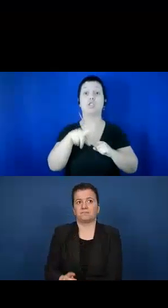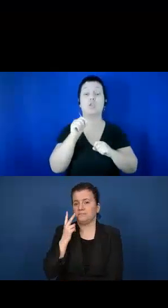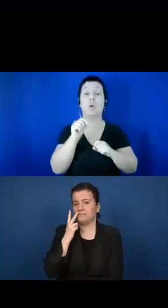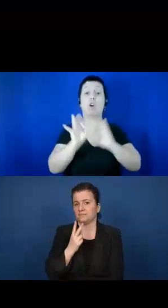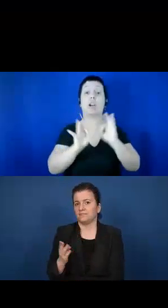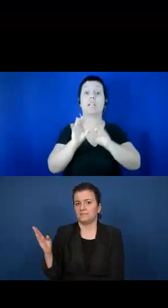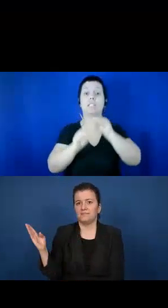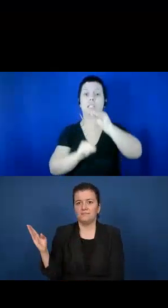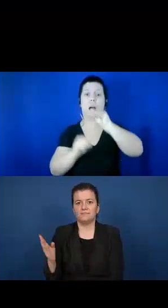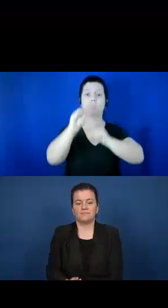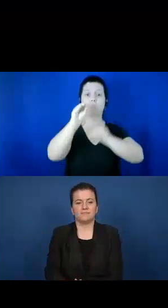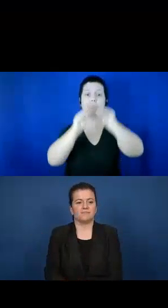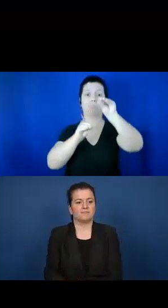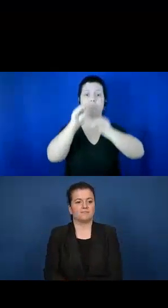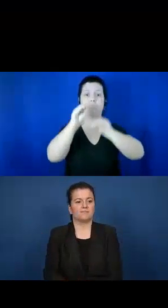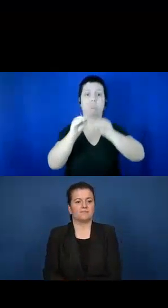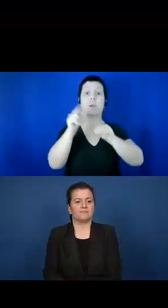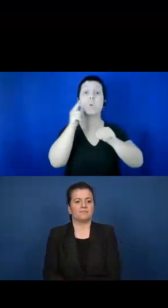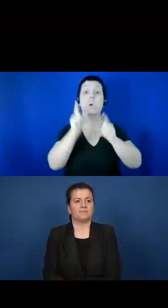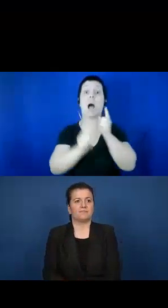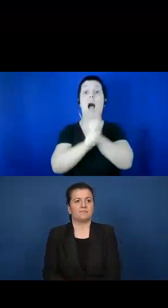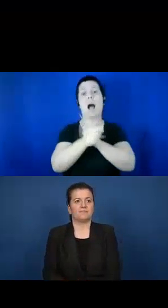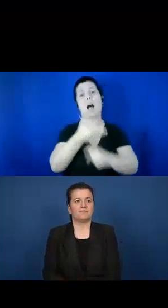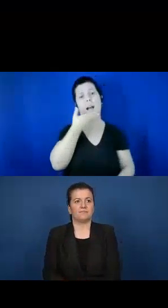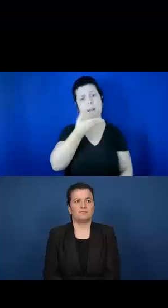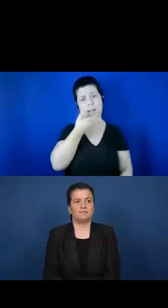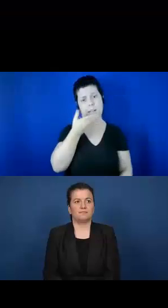locate them more easily.